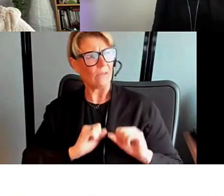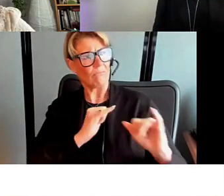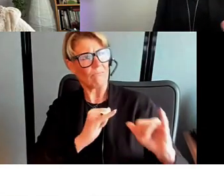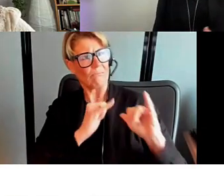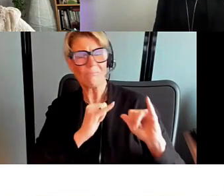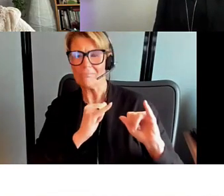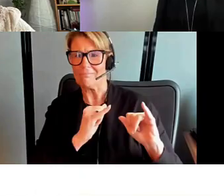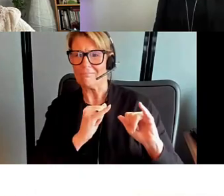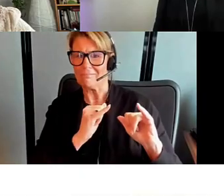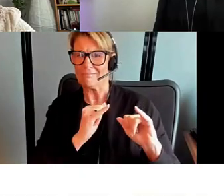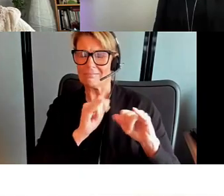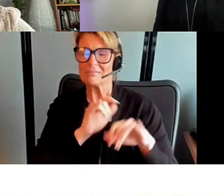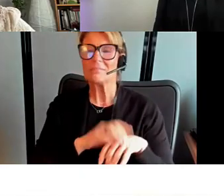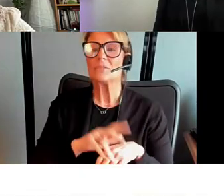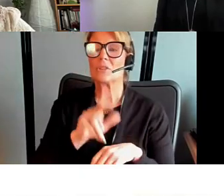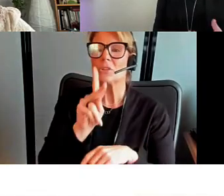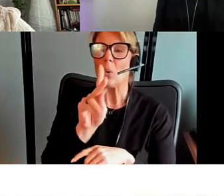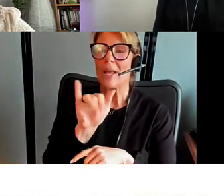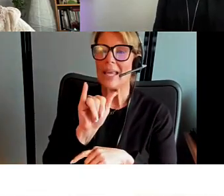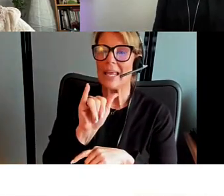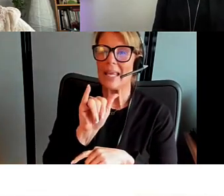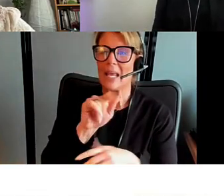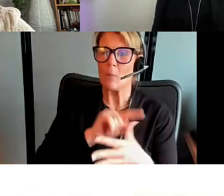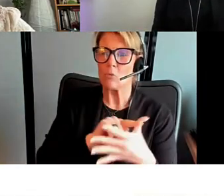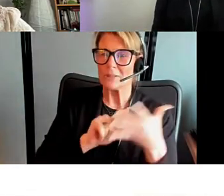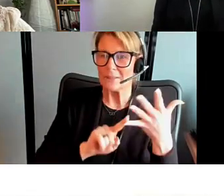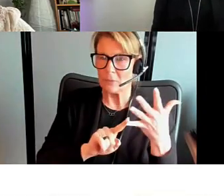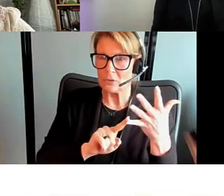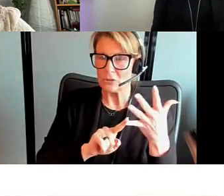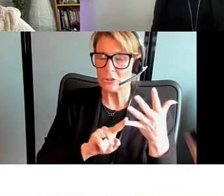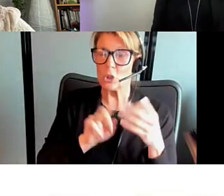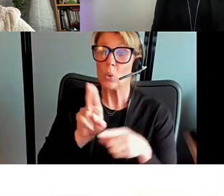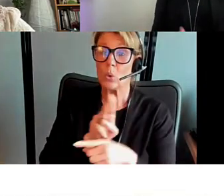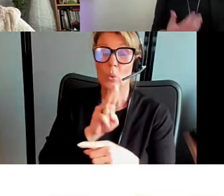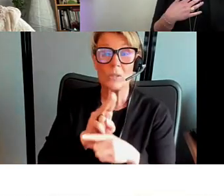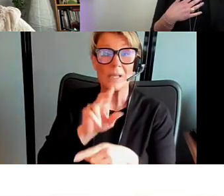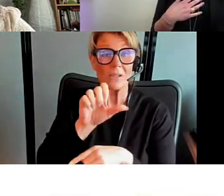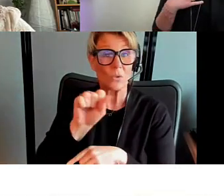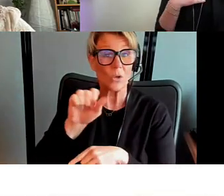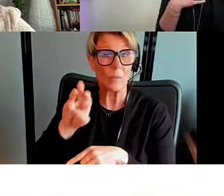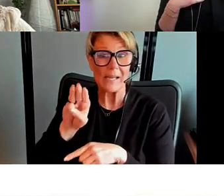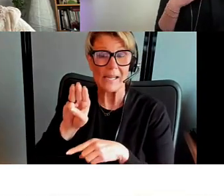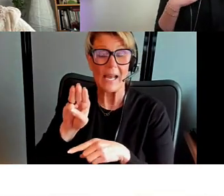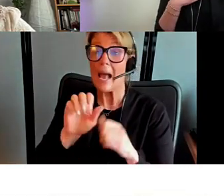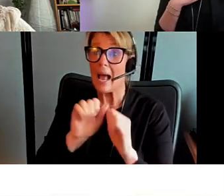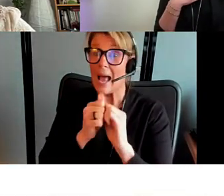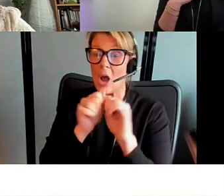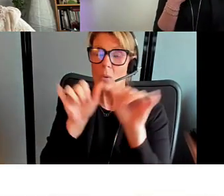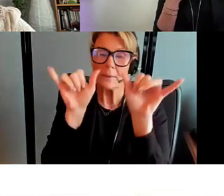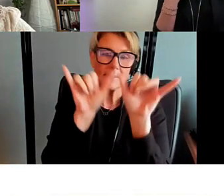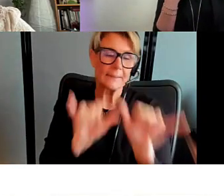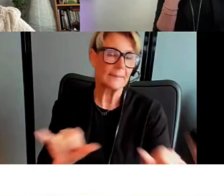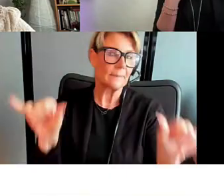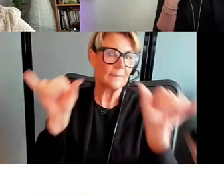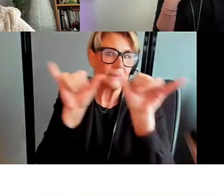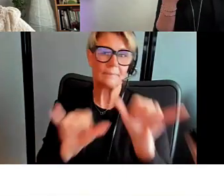key principles of using social media, it's consistency, right? So like I said, I personally